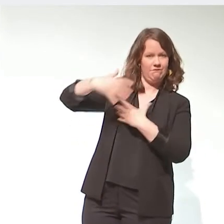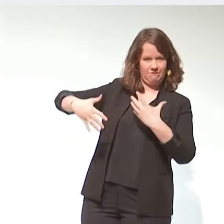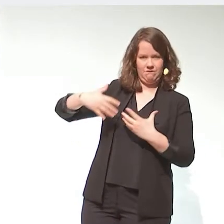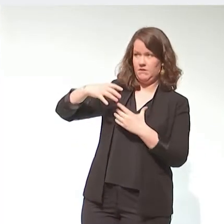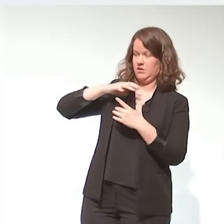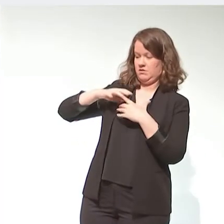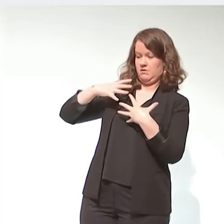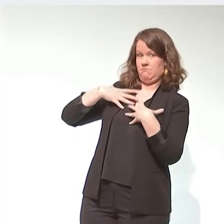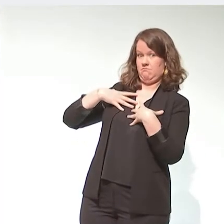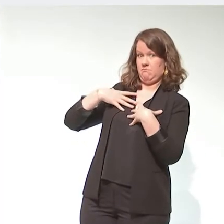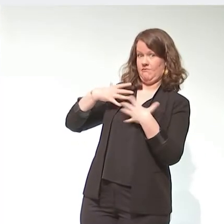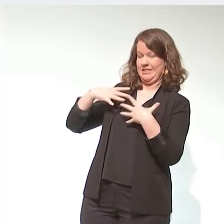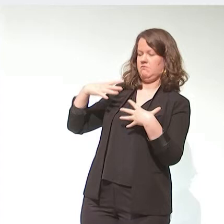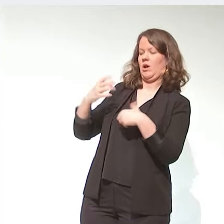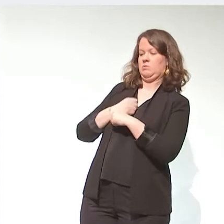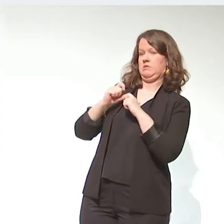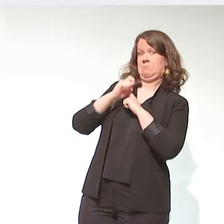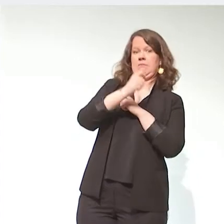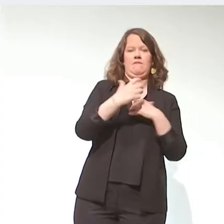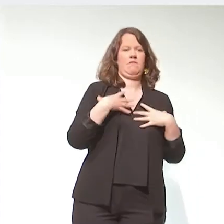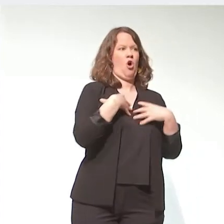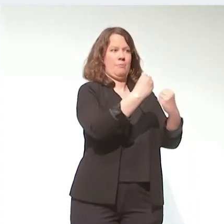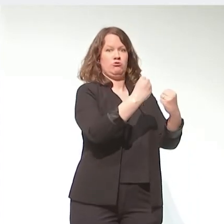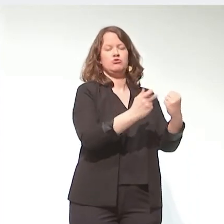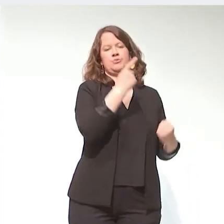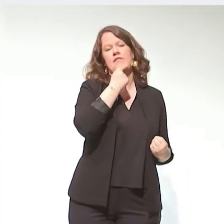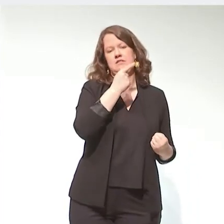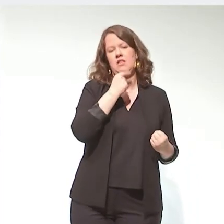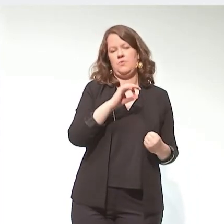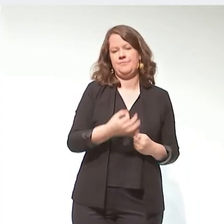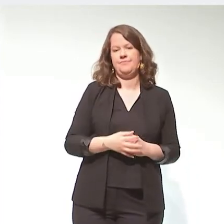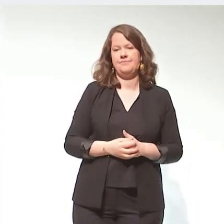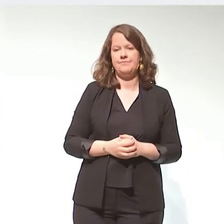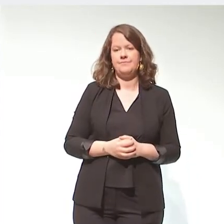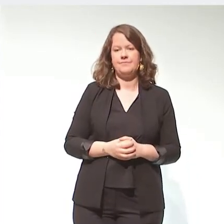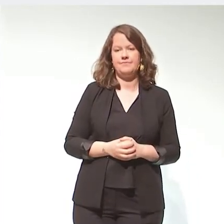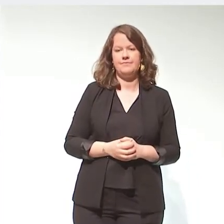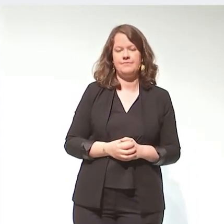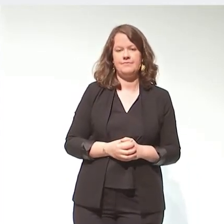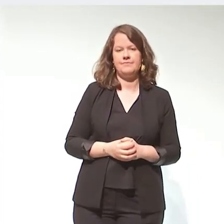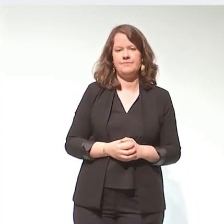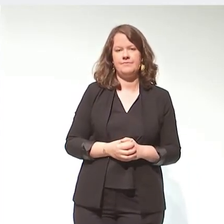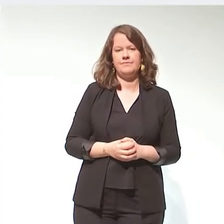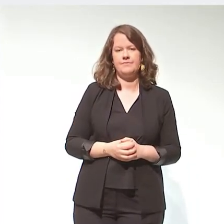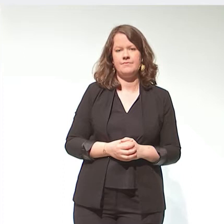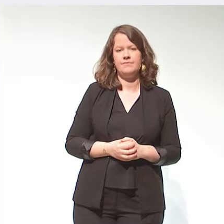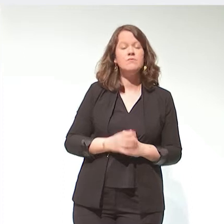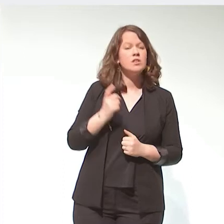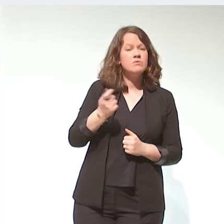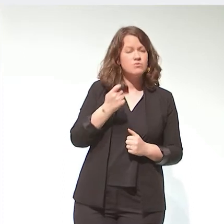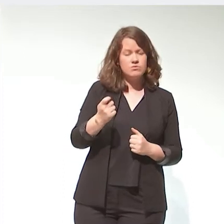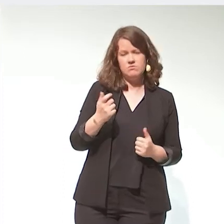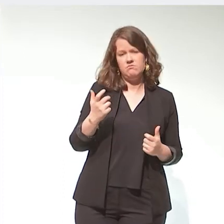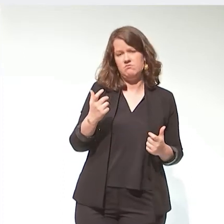Apart from education, employment opportunities for people with disabilities are influenced by a number of social factors, such as